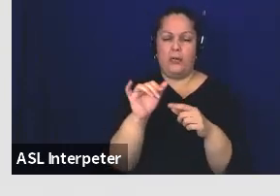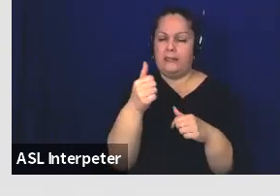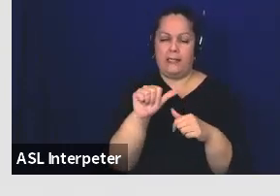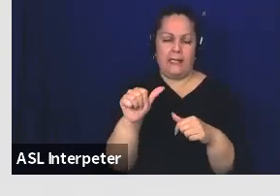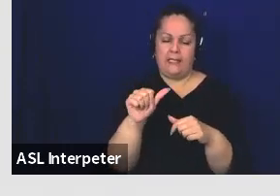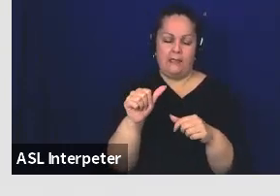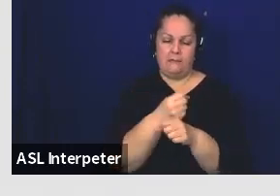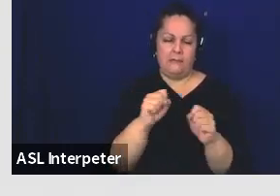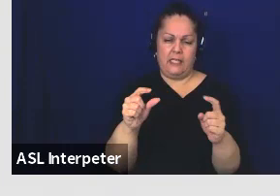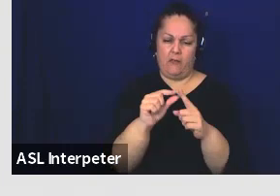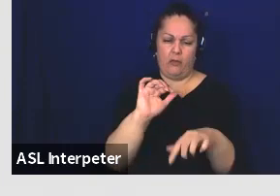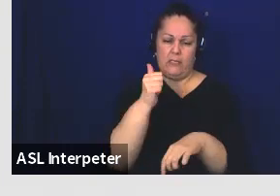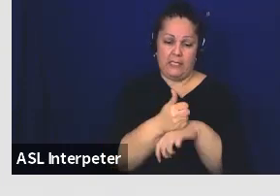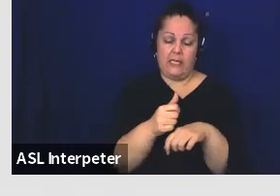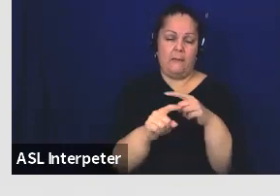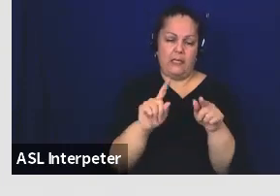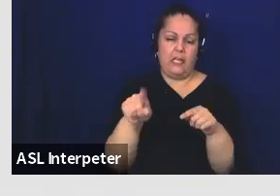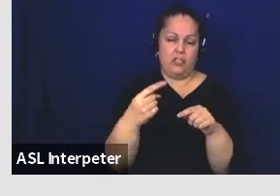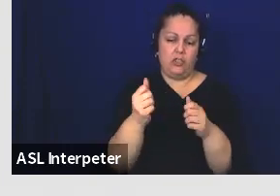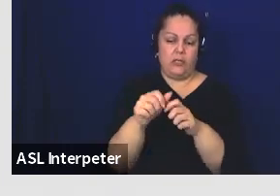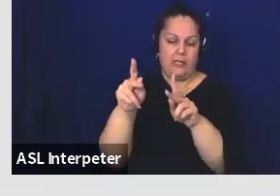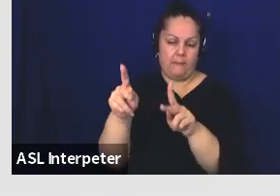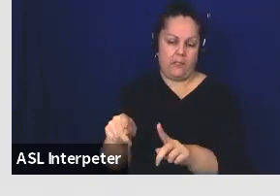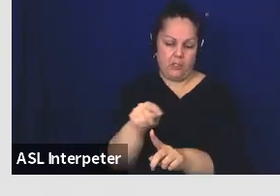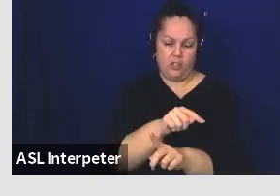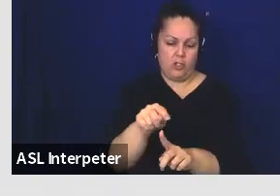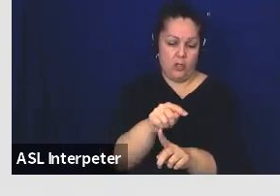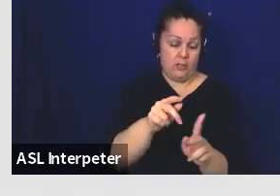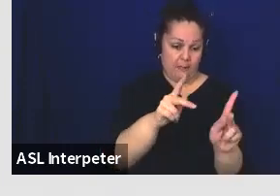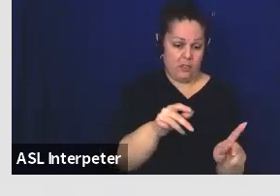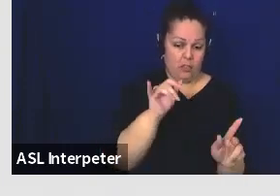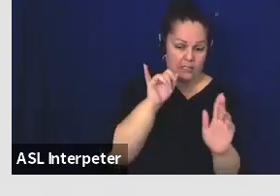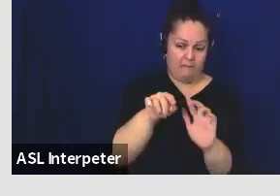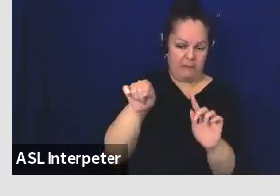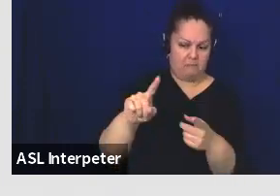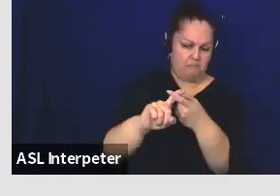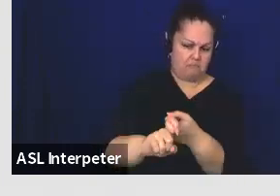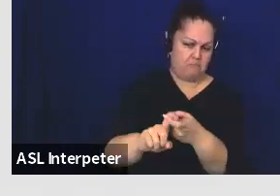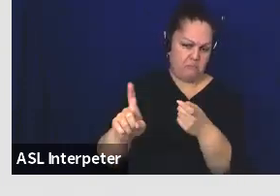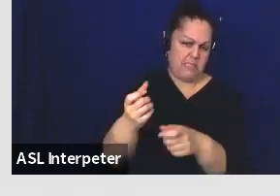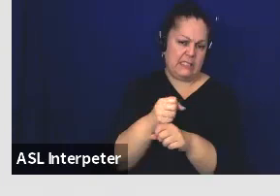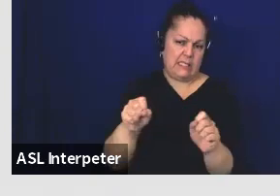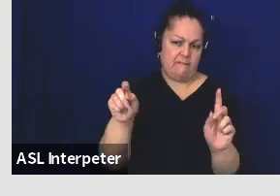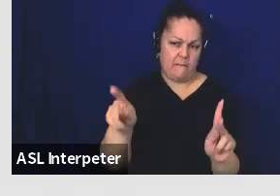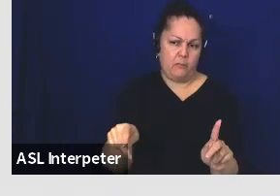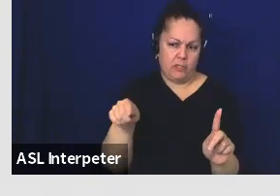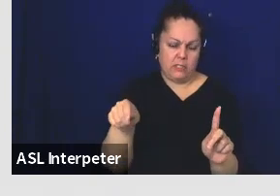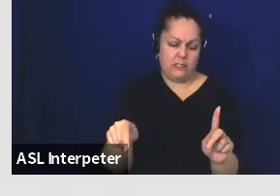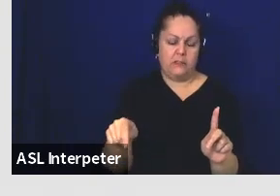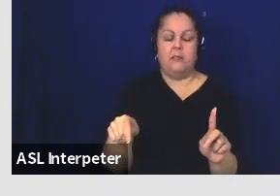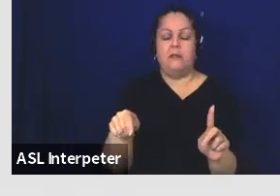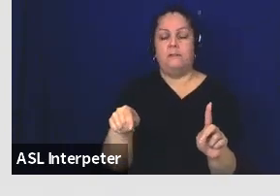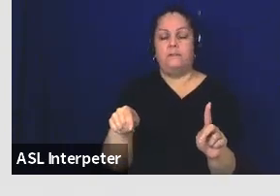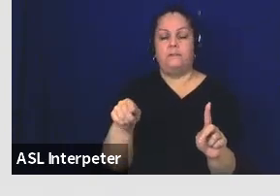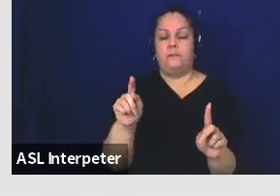safe word setup, but this is just with someone that the individual has identified as being safe. So this could